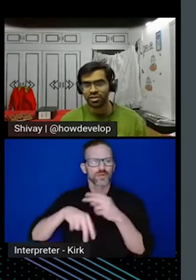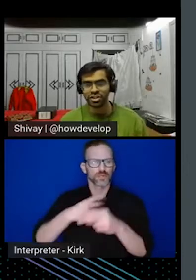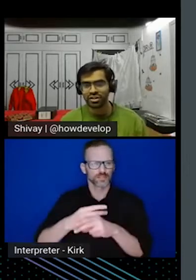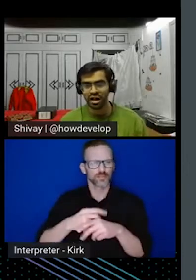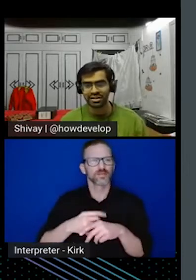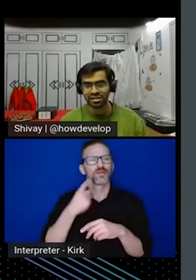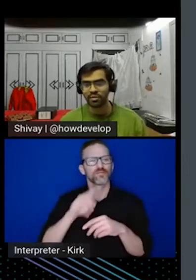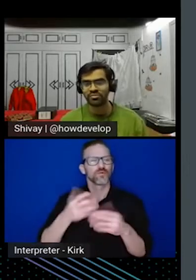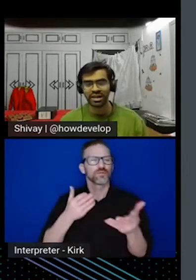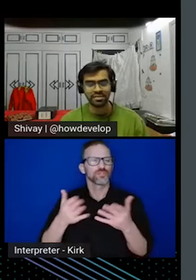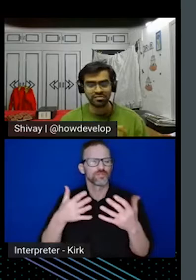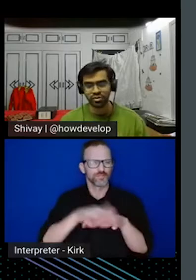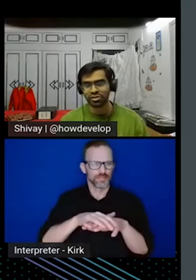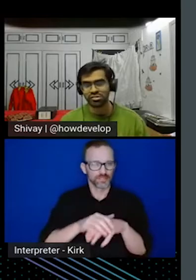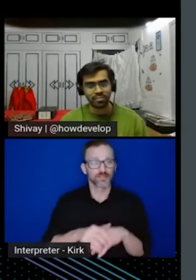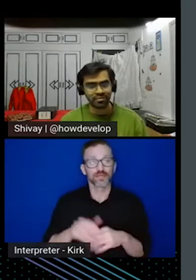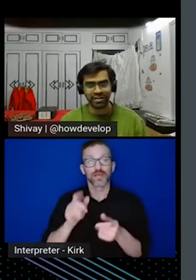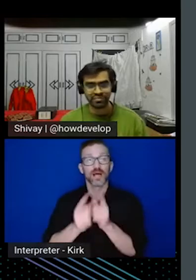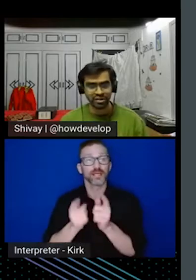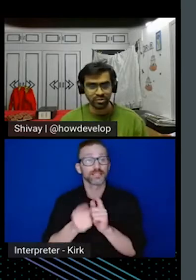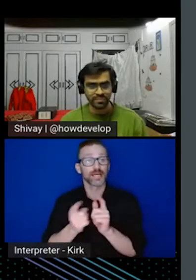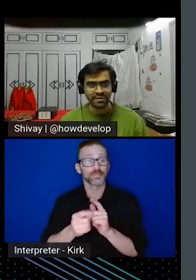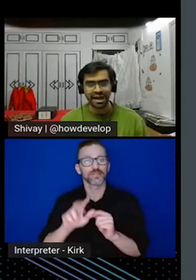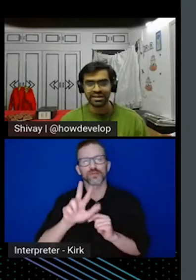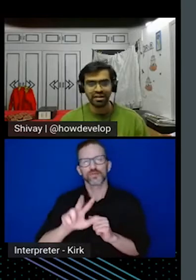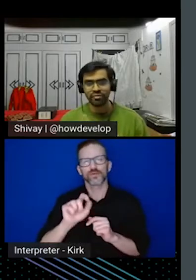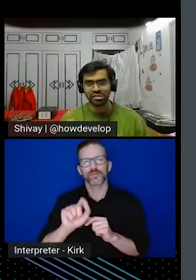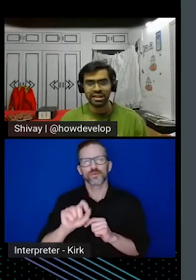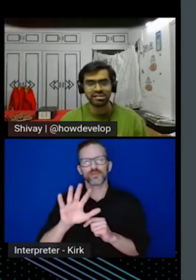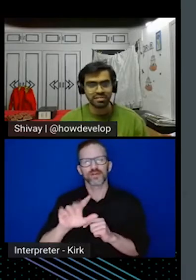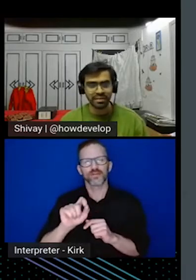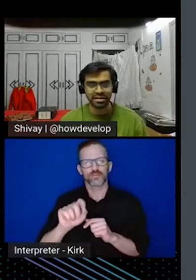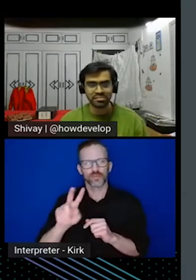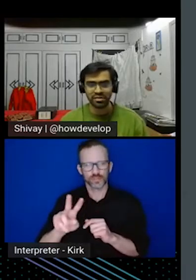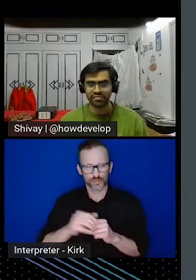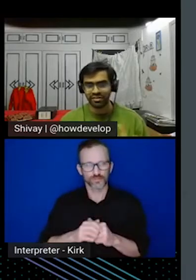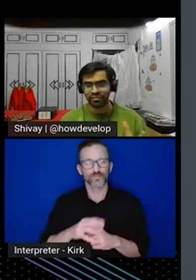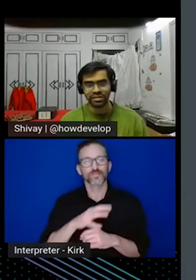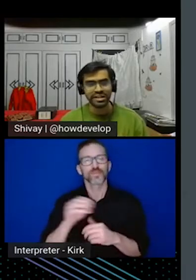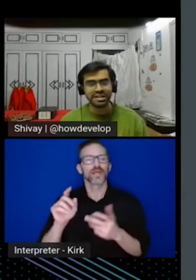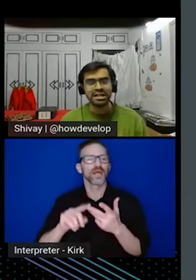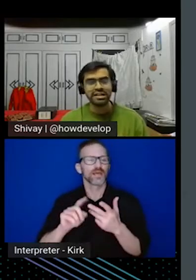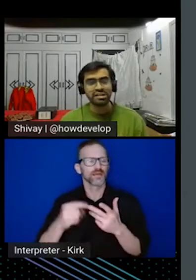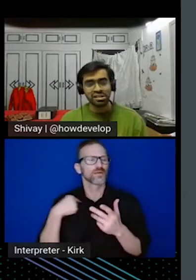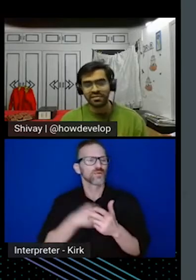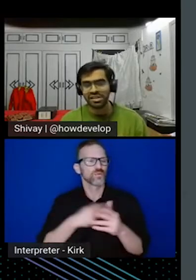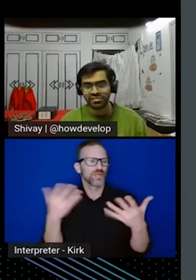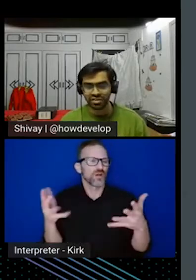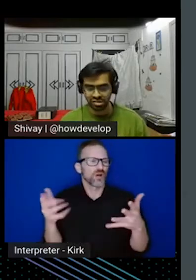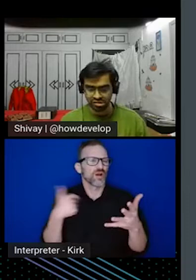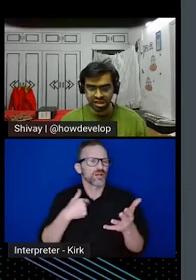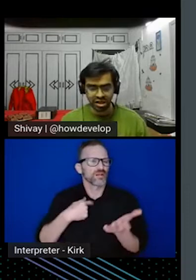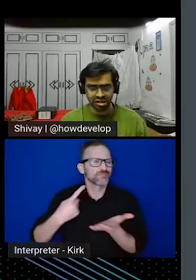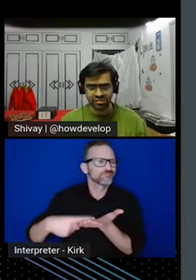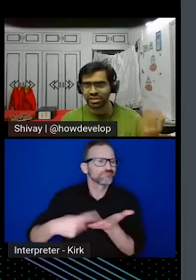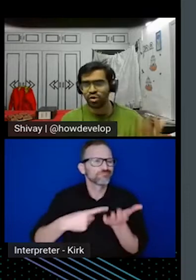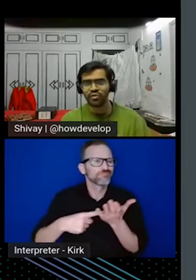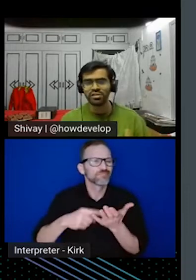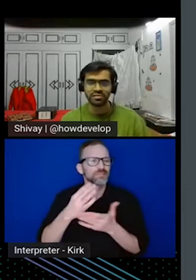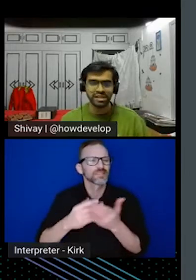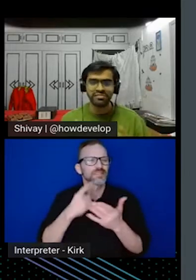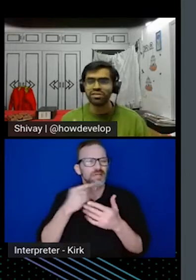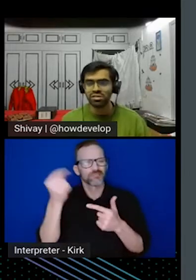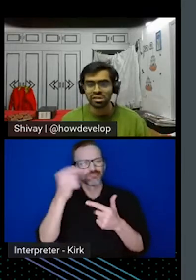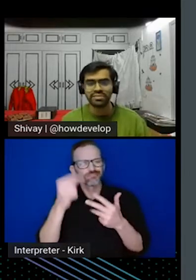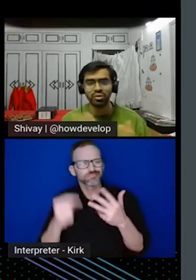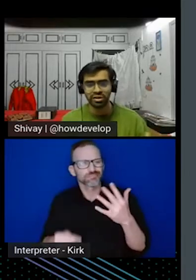adapter version at this point of time is version 0.5.2. And of course, like some of the we have already discussed some of these features. So we can go over